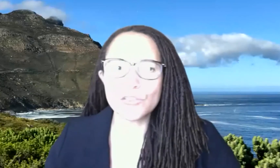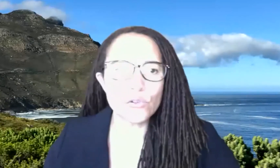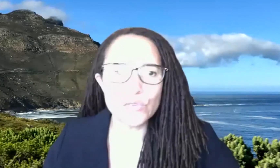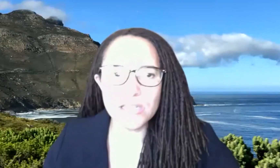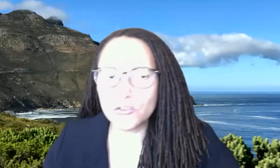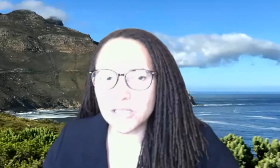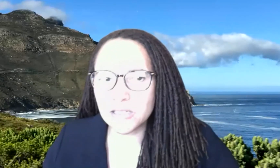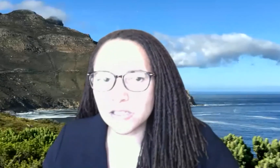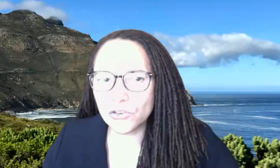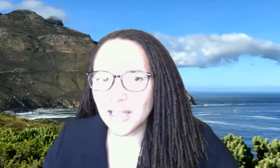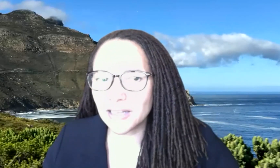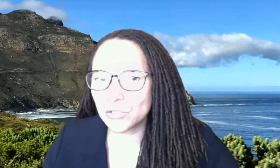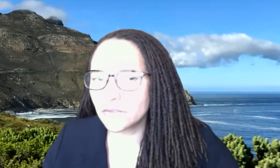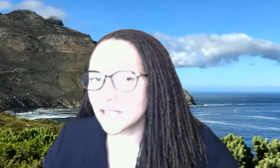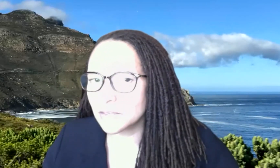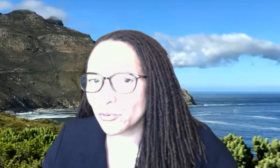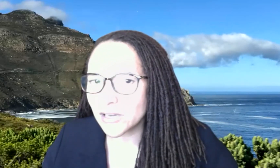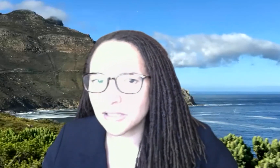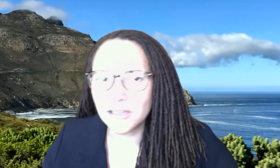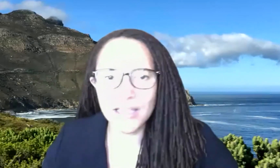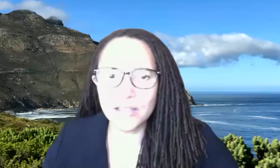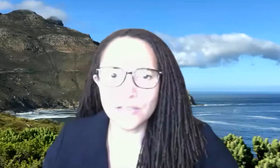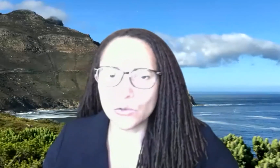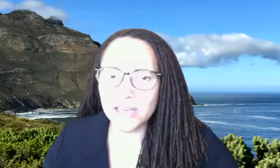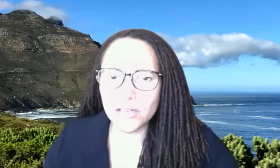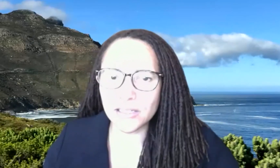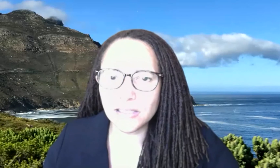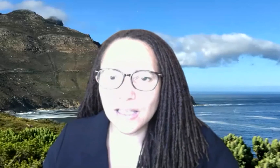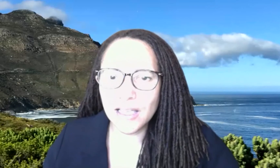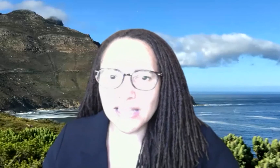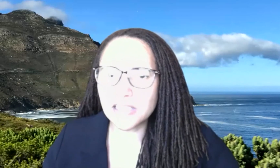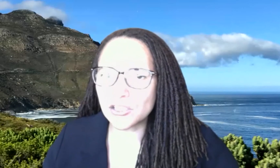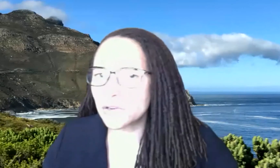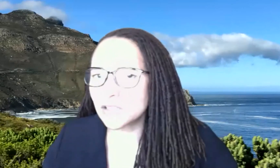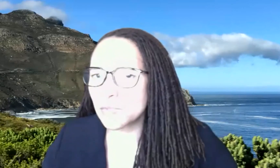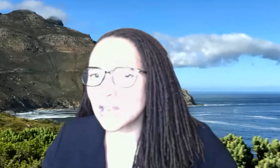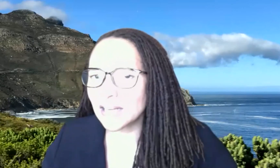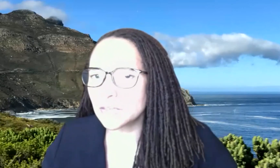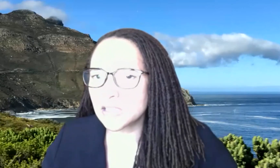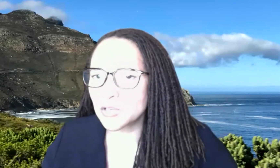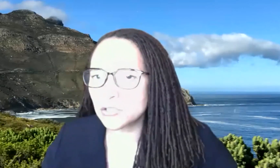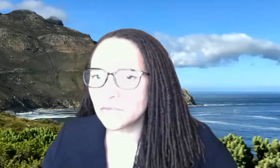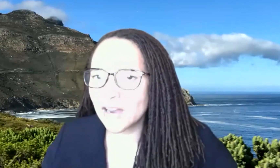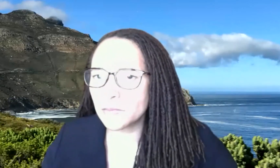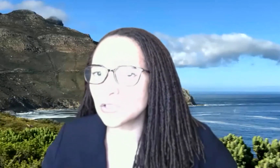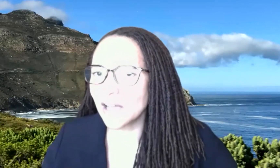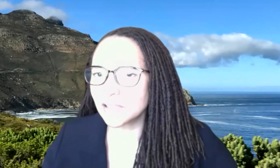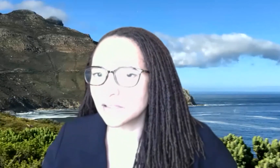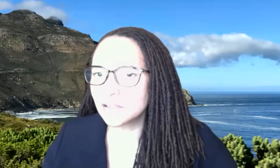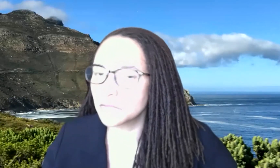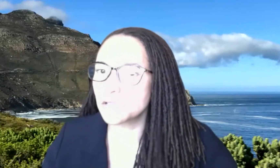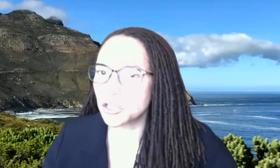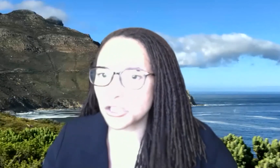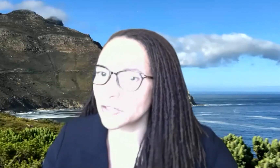as groceries and other businesses are unlikely to invest and be present in those areas. And such communities are more likely to be subject to environmental